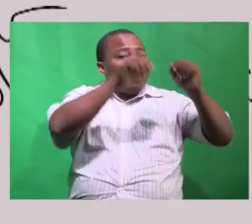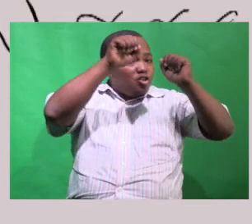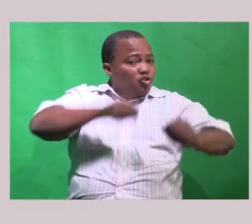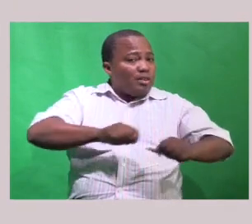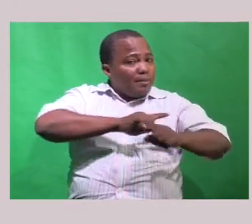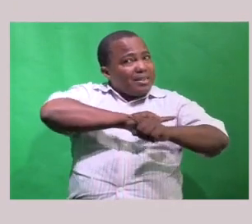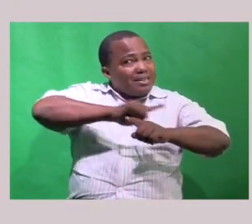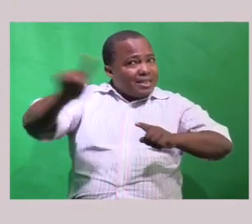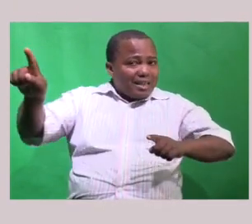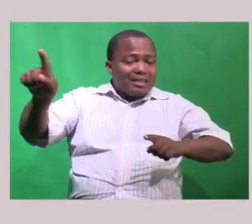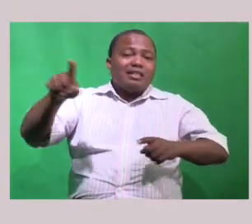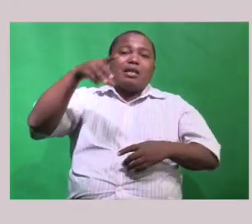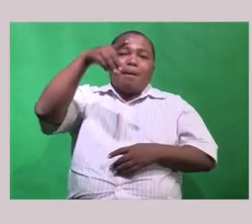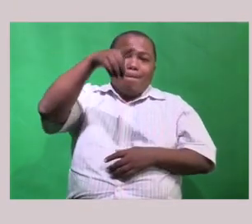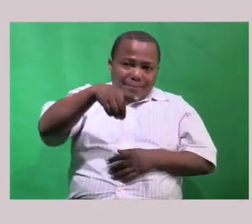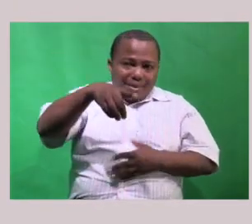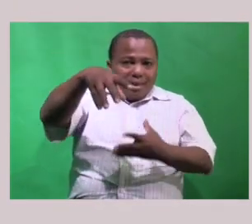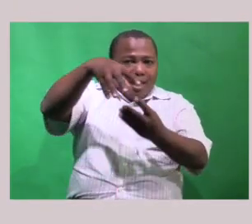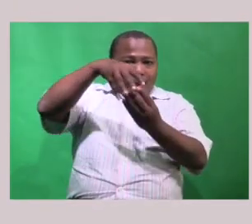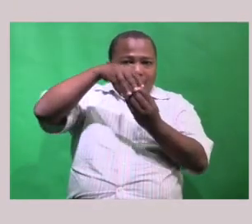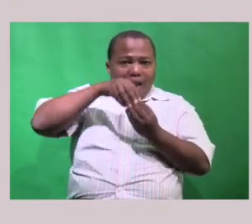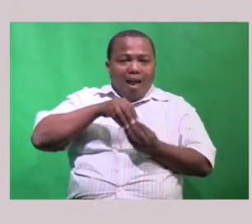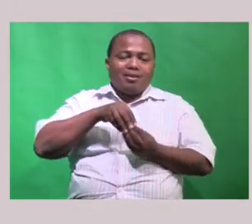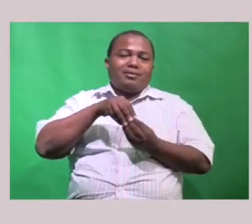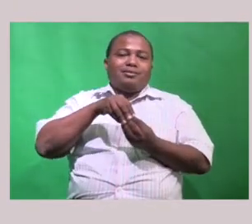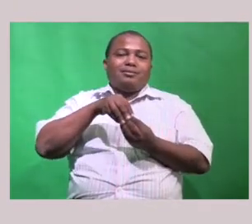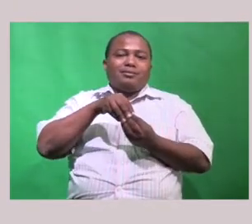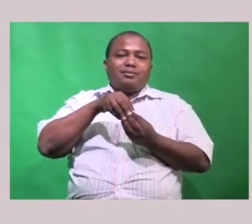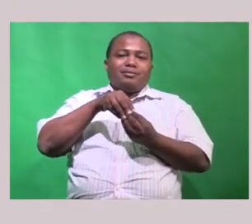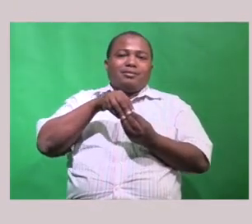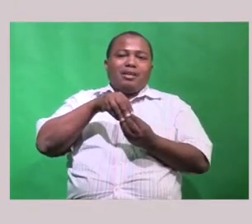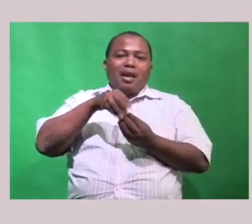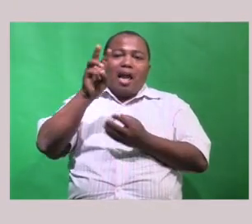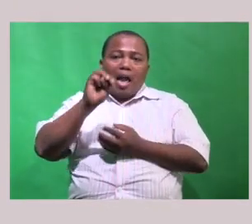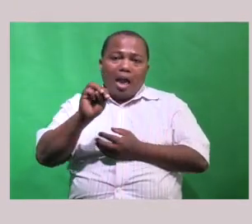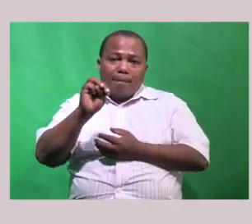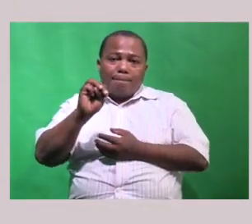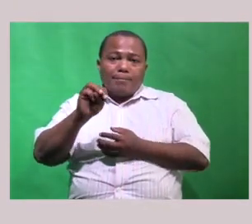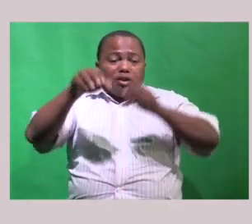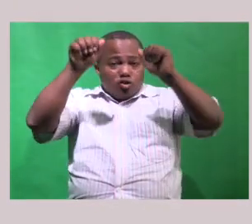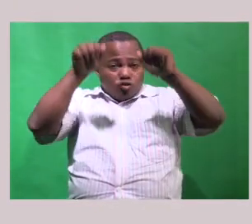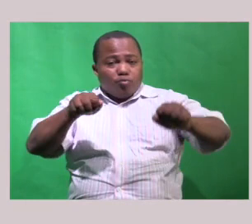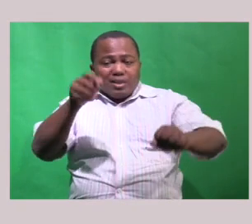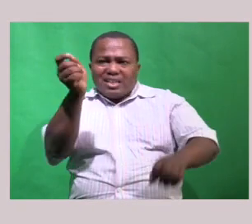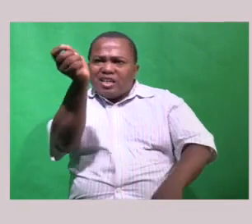to P and L. Should be draw